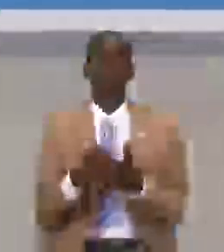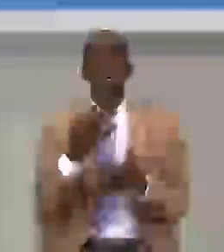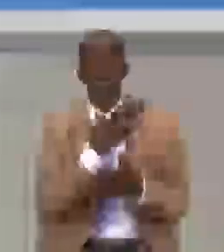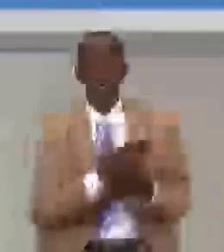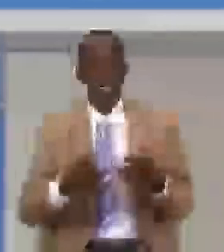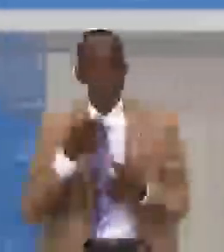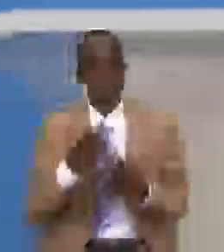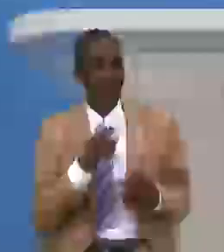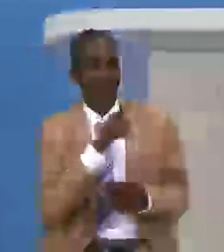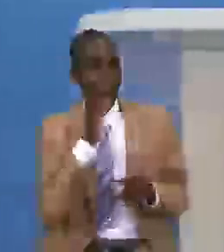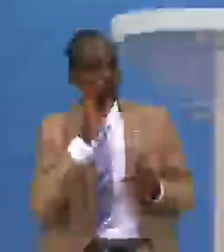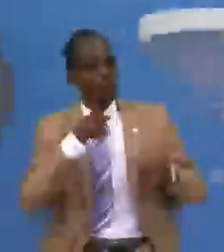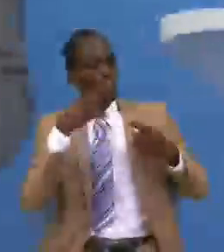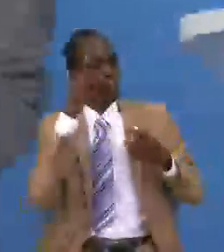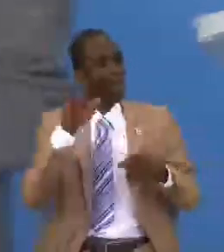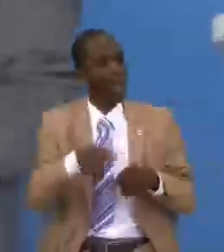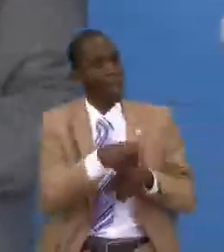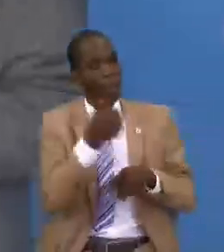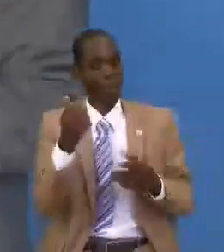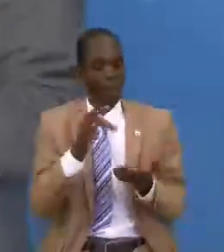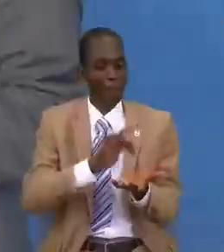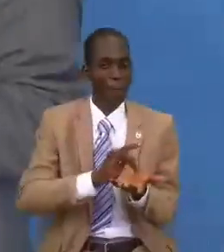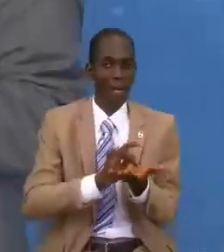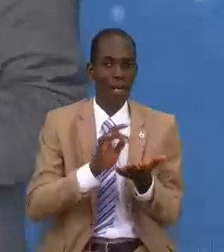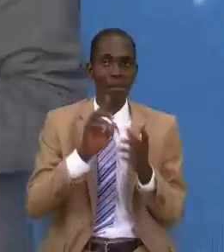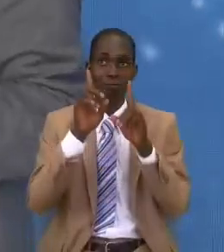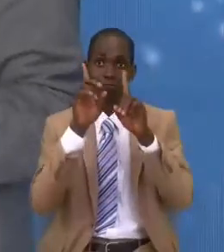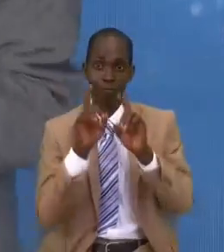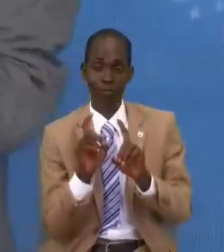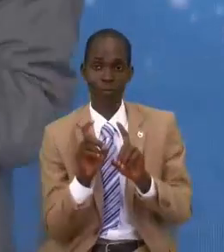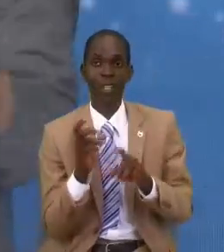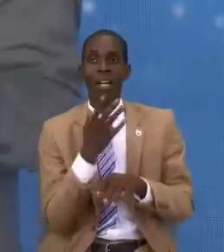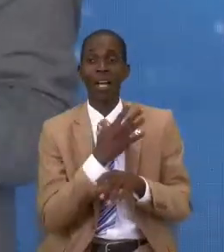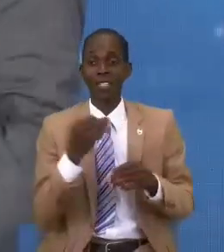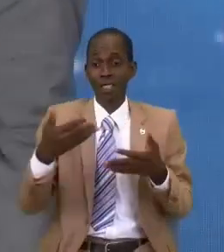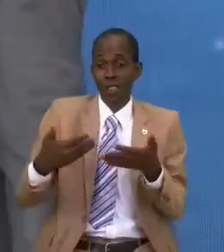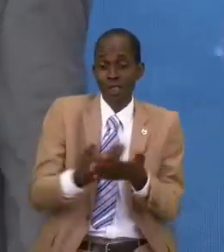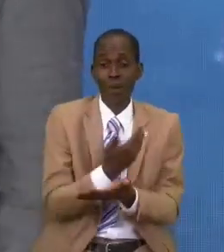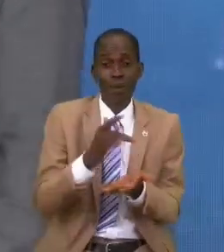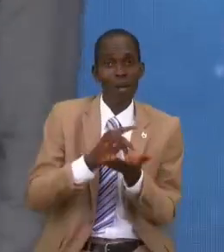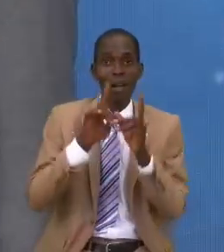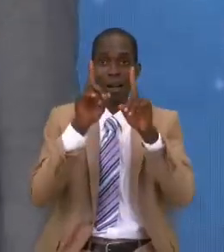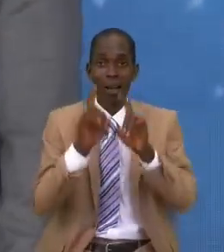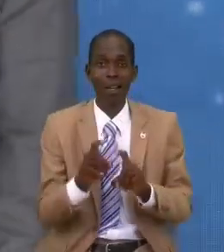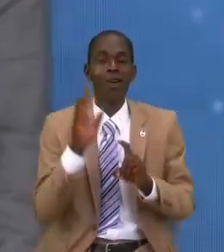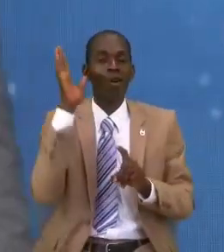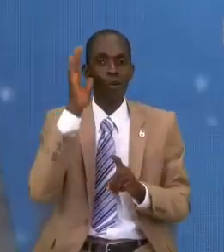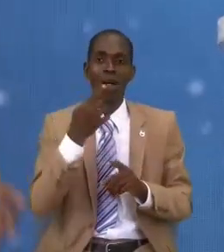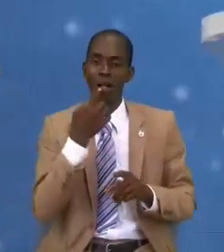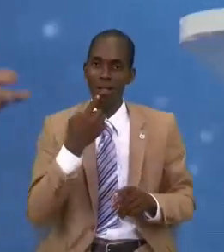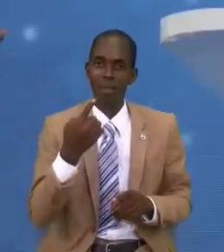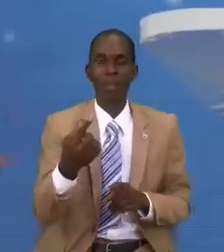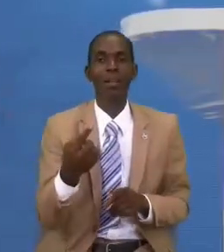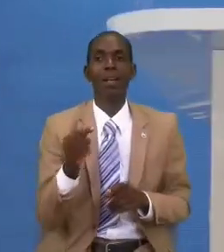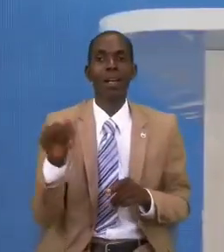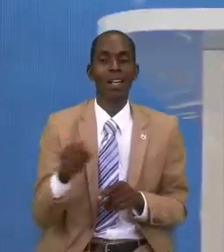medical report. And the new medical report will tell anyone that looks at that report that